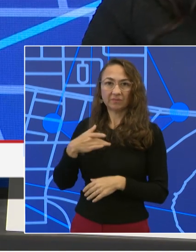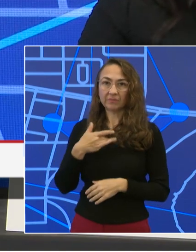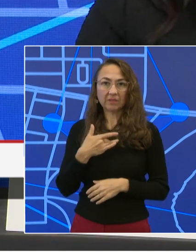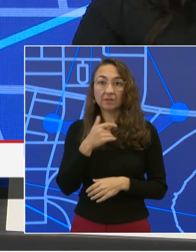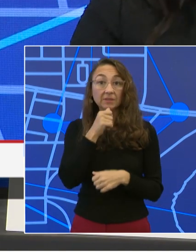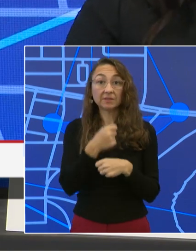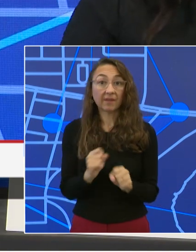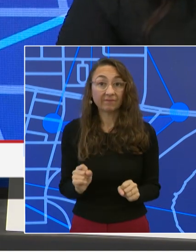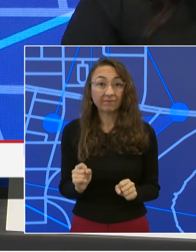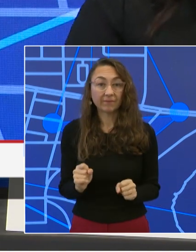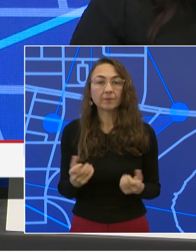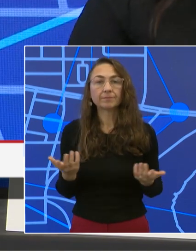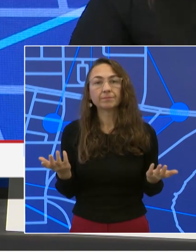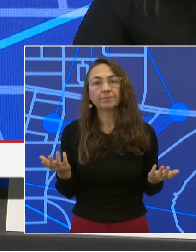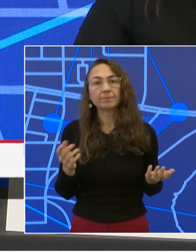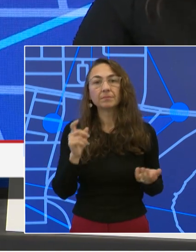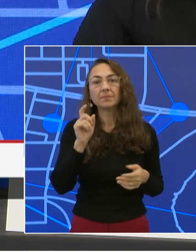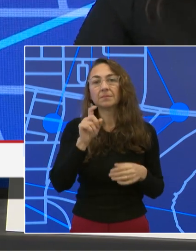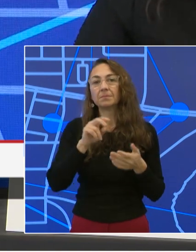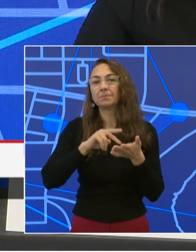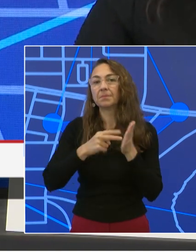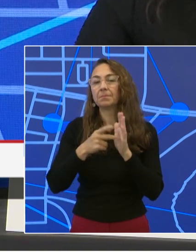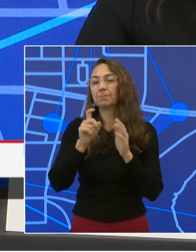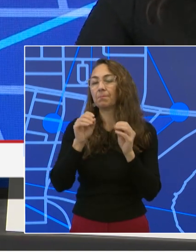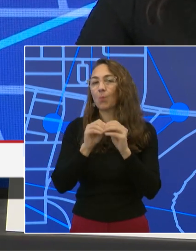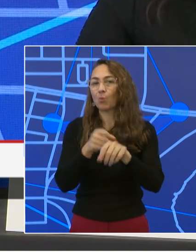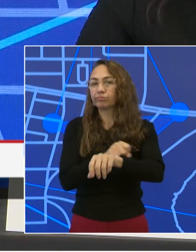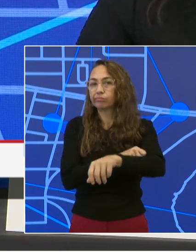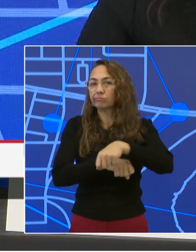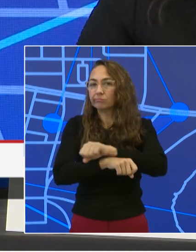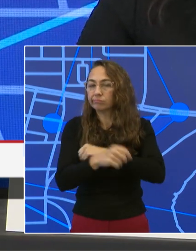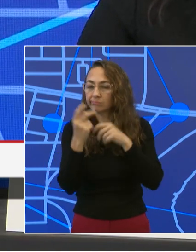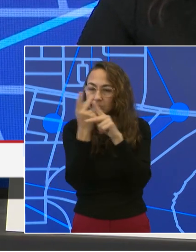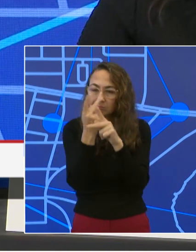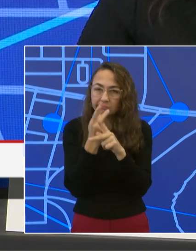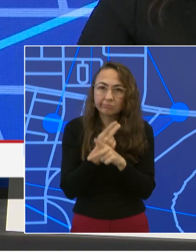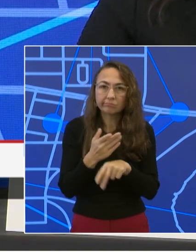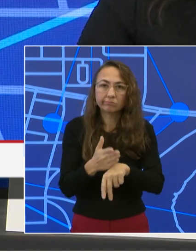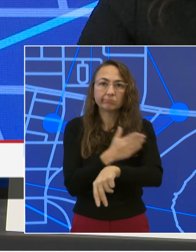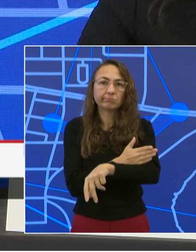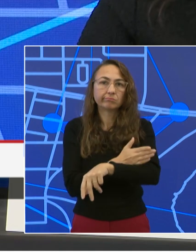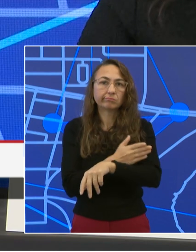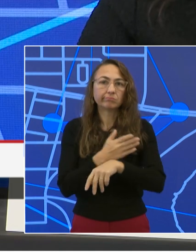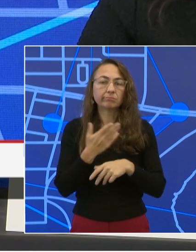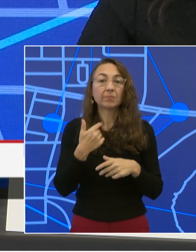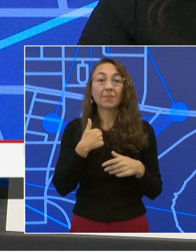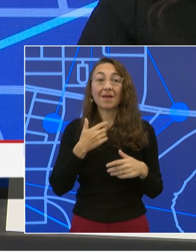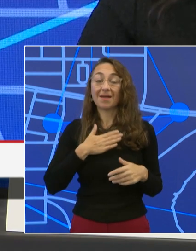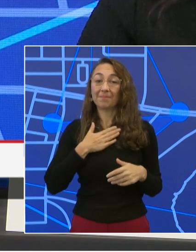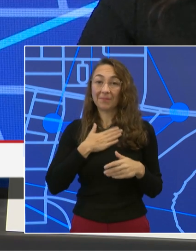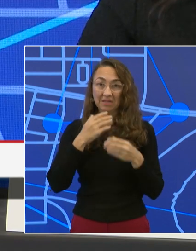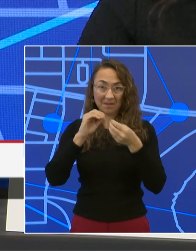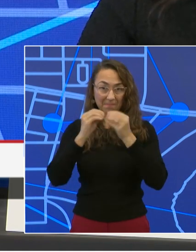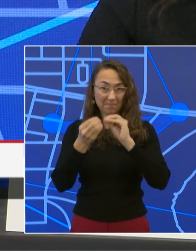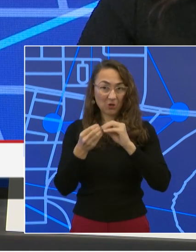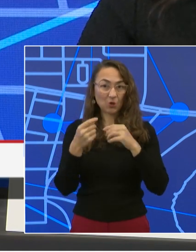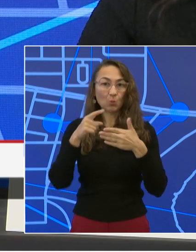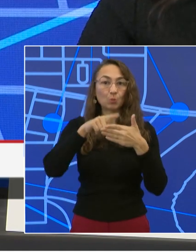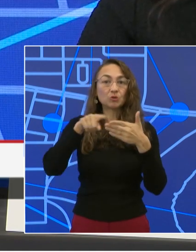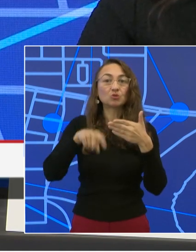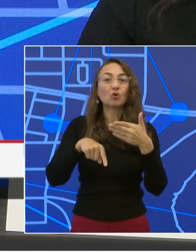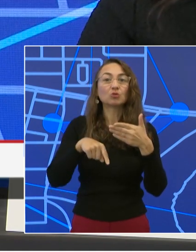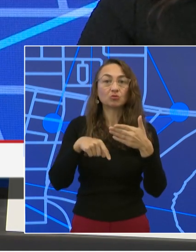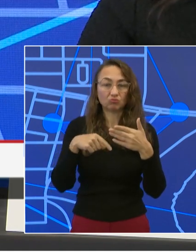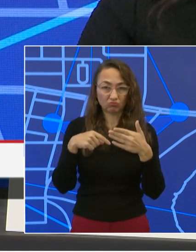more work for us to do. I'm very pleased with the numbers with where we are today. We will continue to fight crime